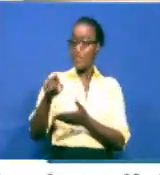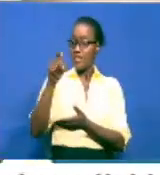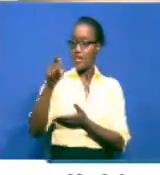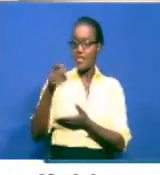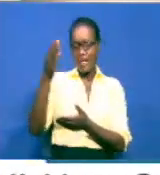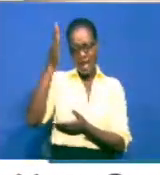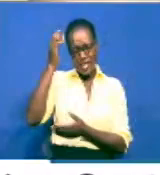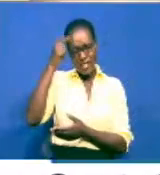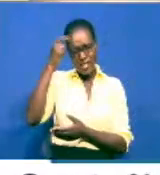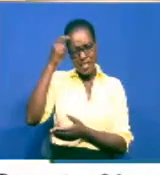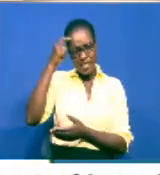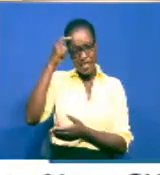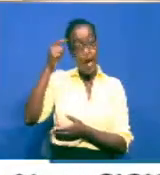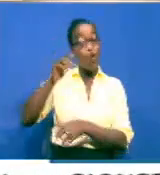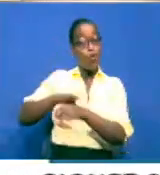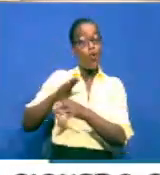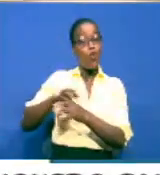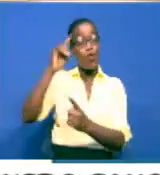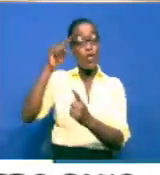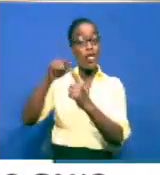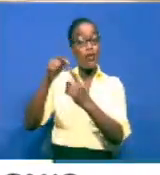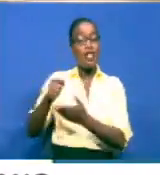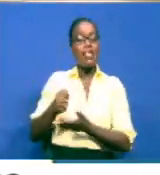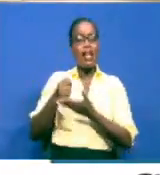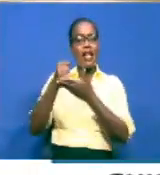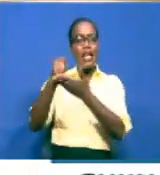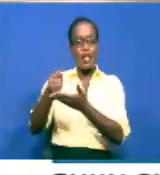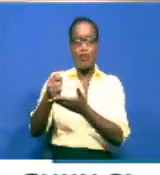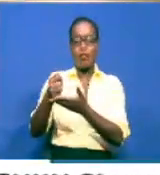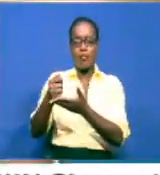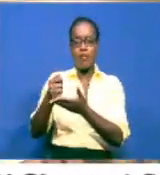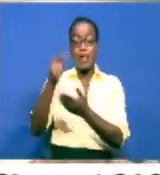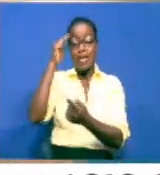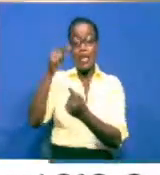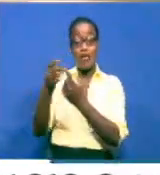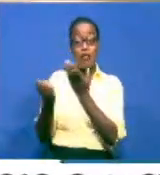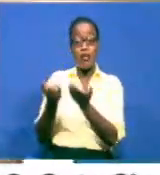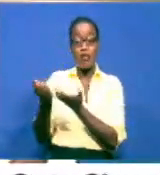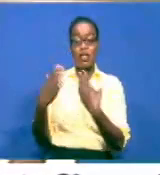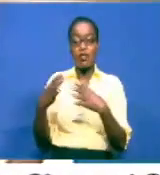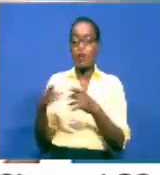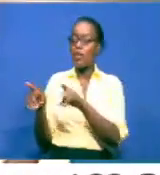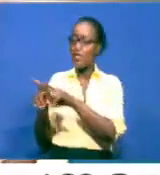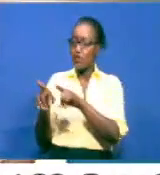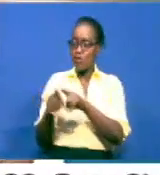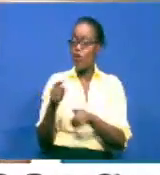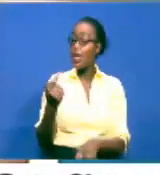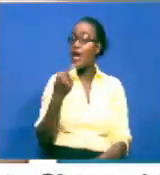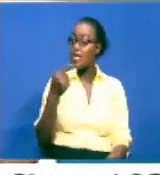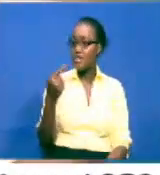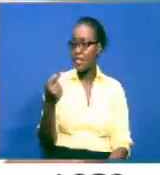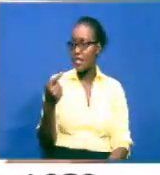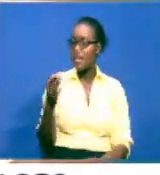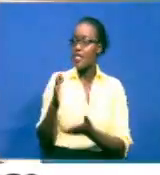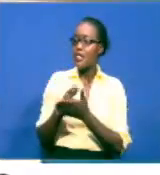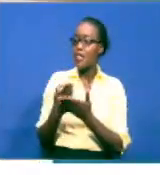government has taken, mm-hmm. because it is a move in cushioning this kind of business people. And also, I want to say that there are also